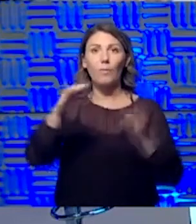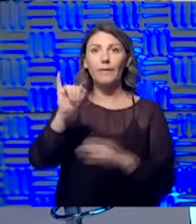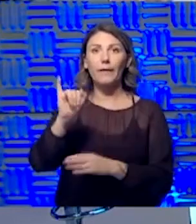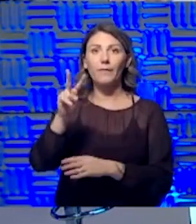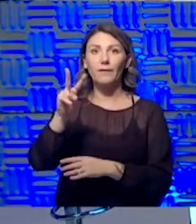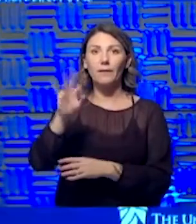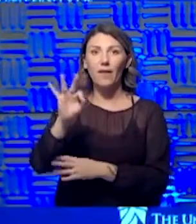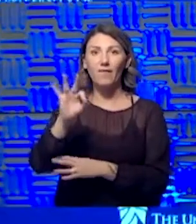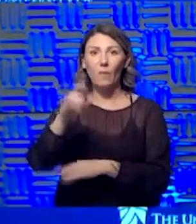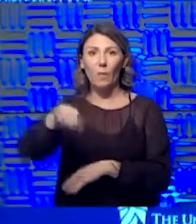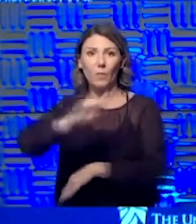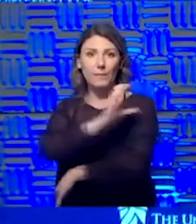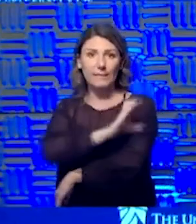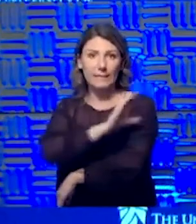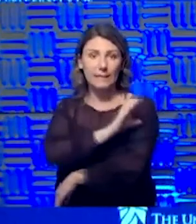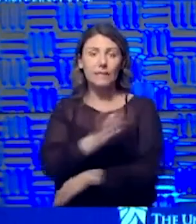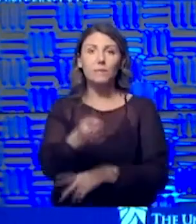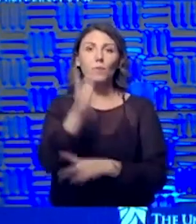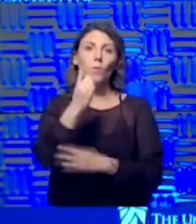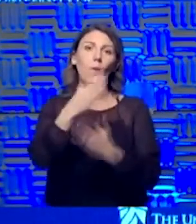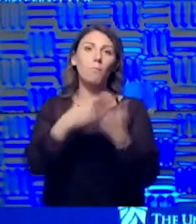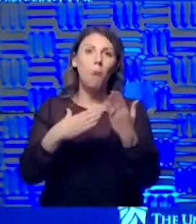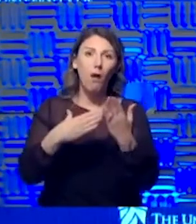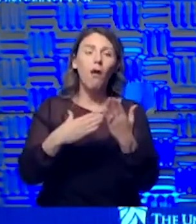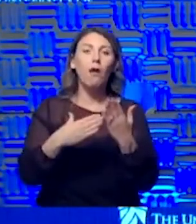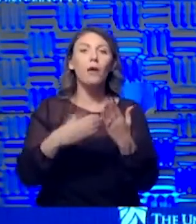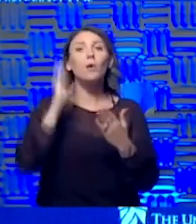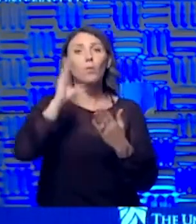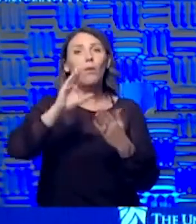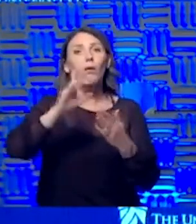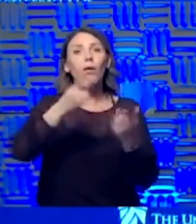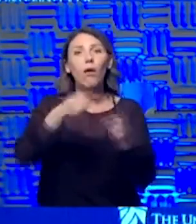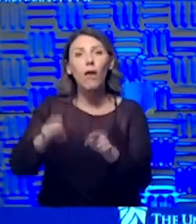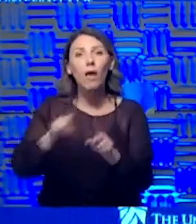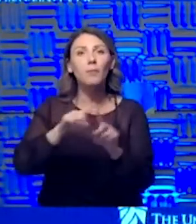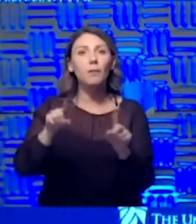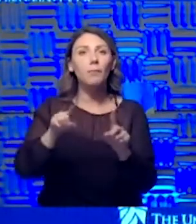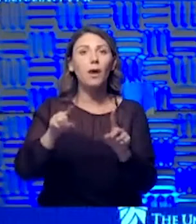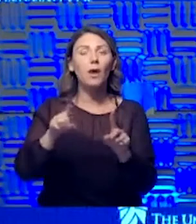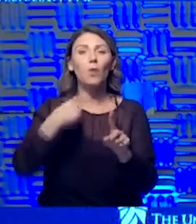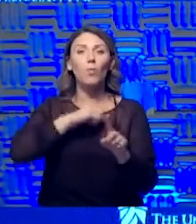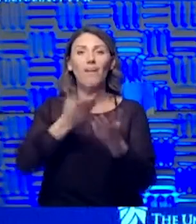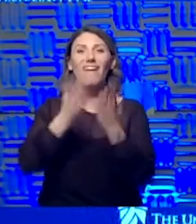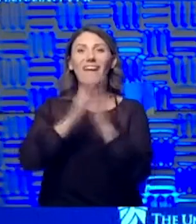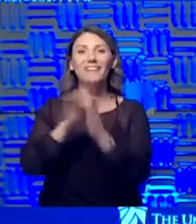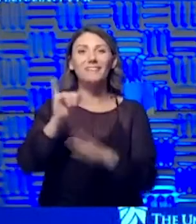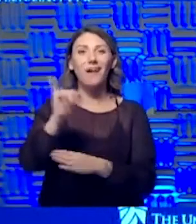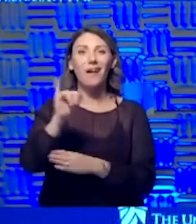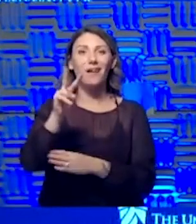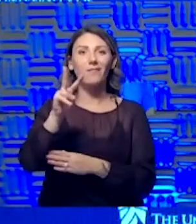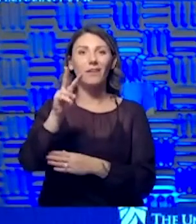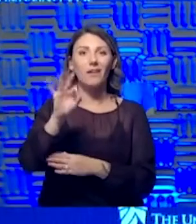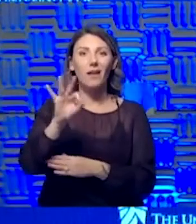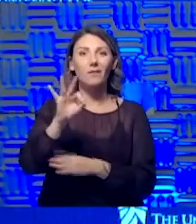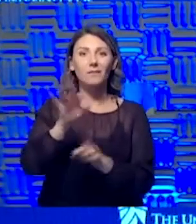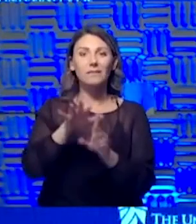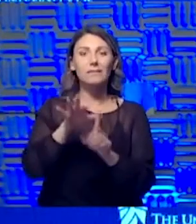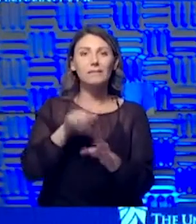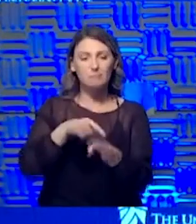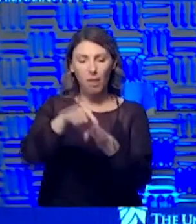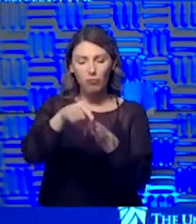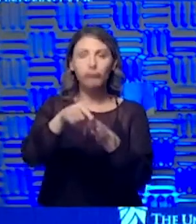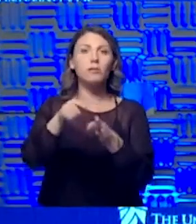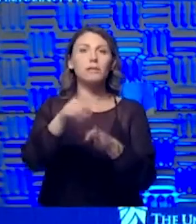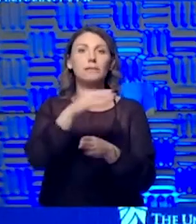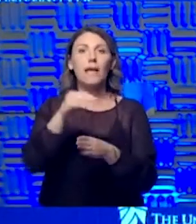That's probably the one part of the staging, and it'll come, but we'll turn to our IVF specialists and Dr. Weinecke, chair of